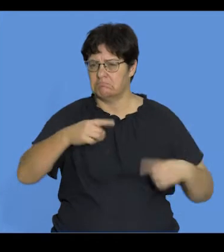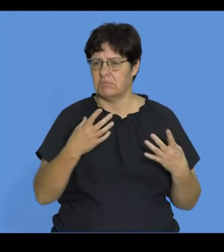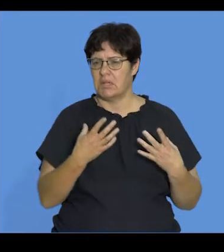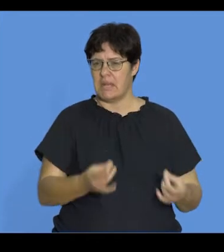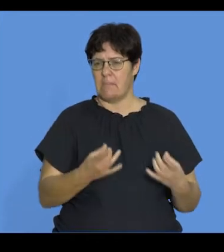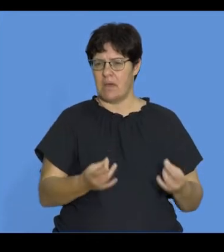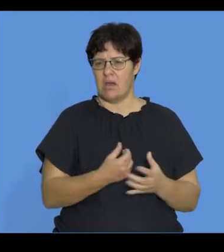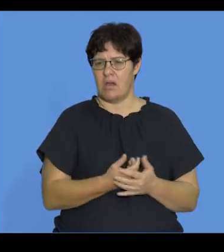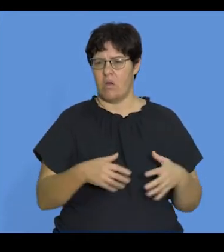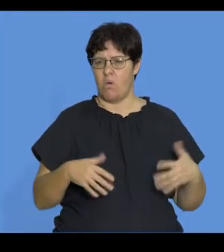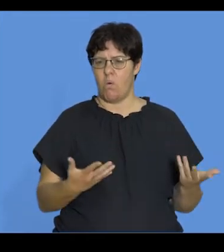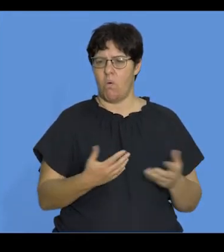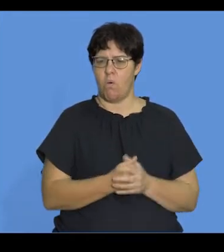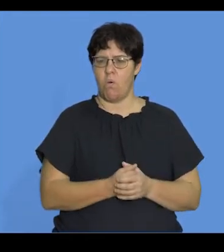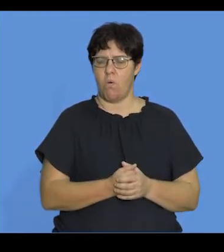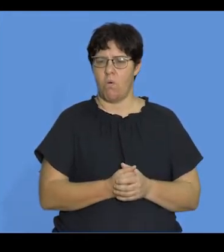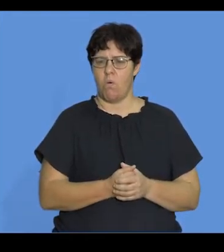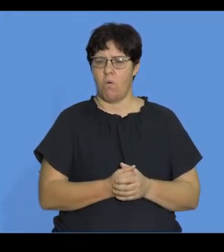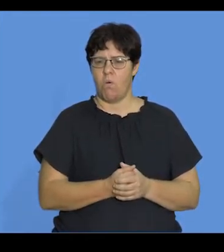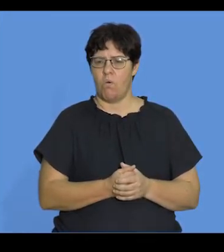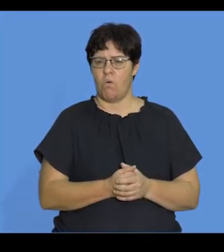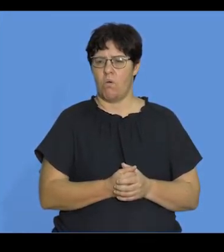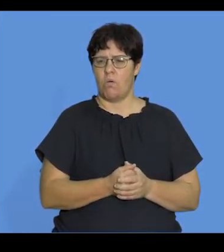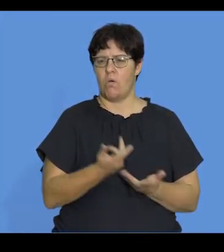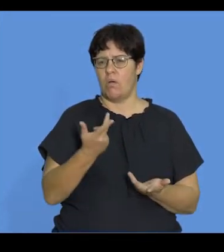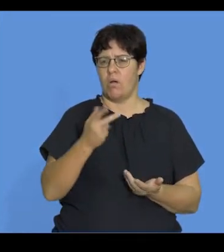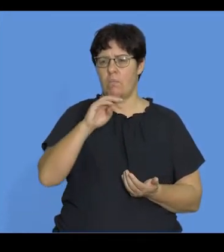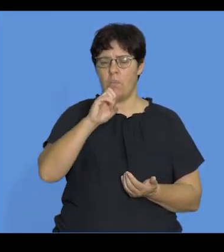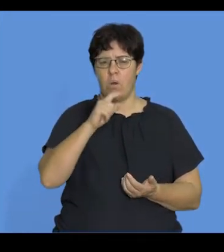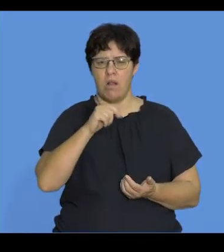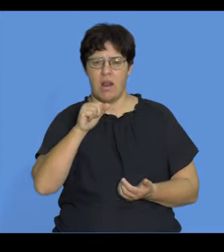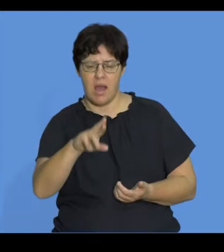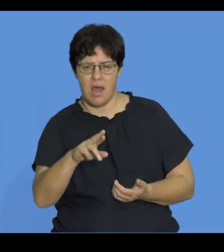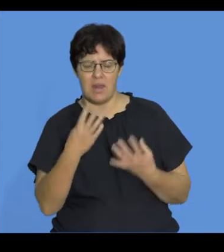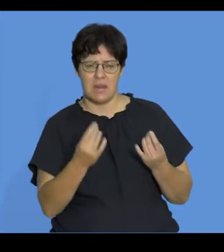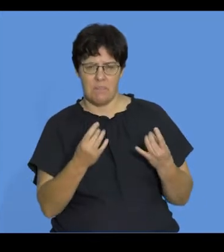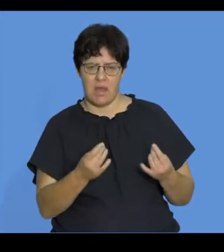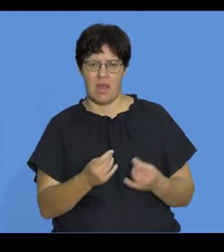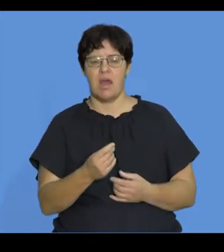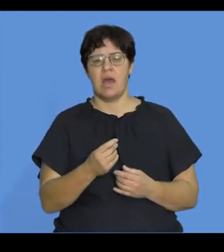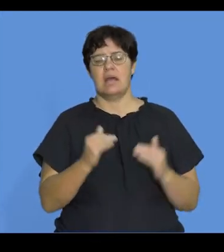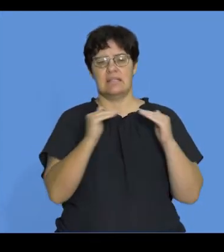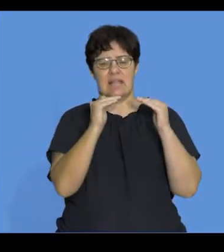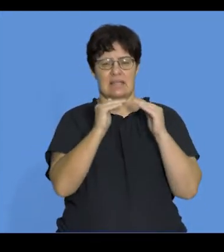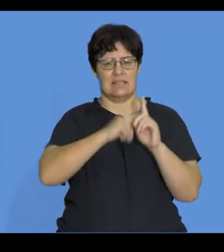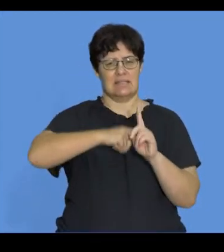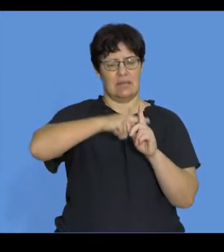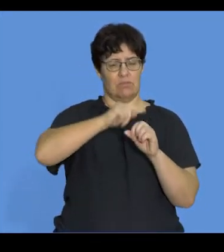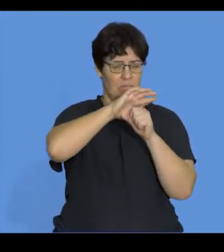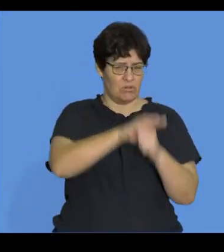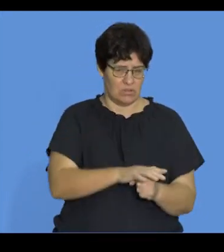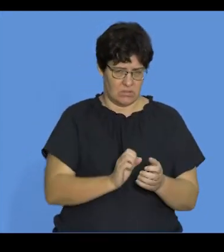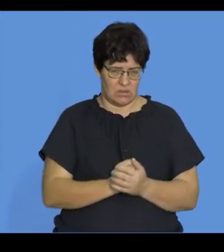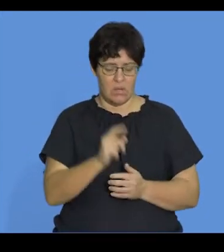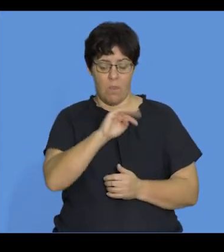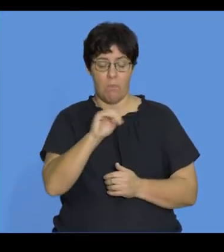in terms of molar gas volume at STP. So we need to qualify that at standard temperature and pressure, that a mole of any